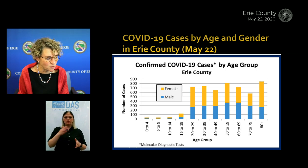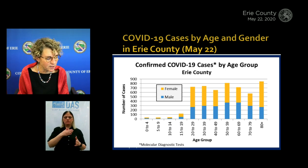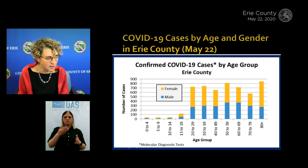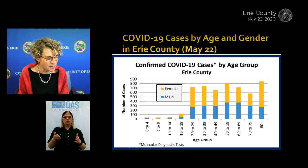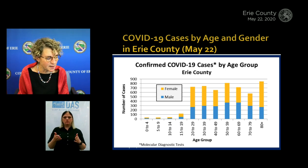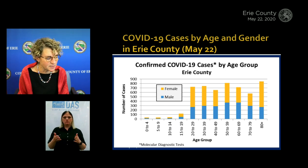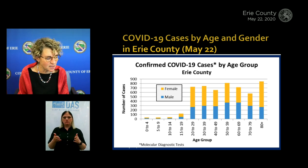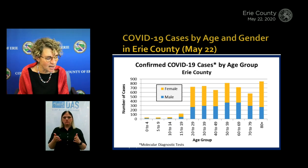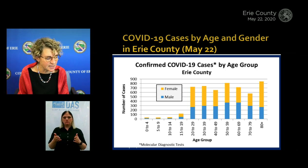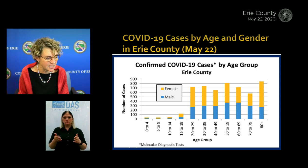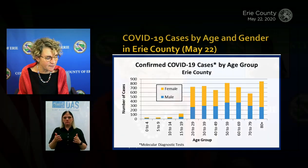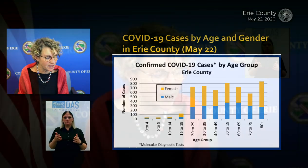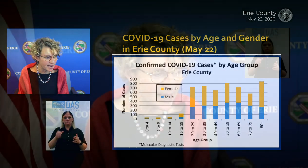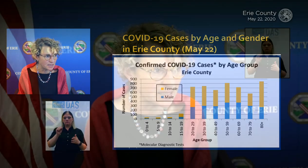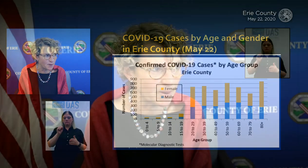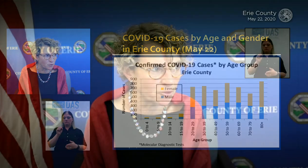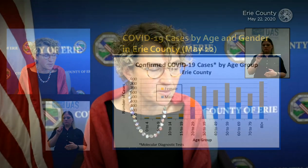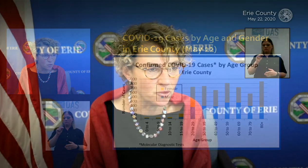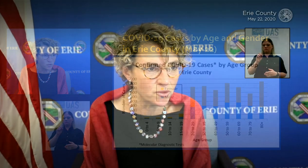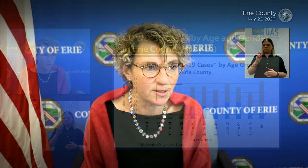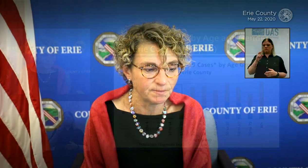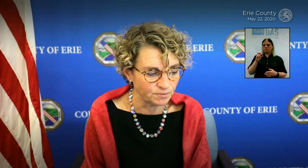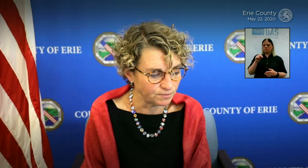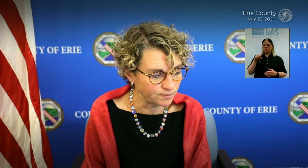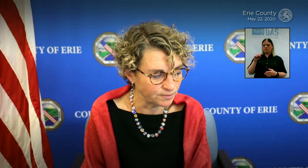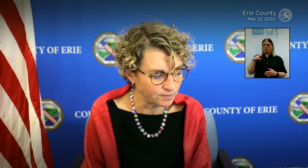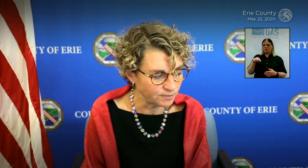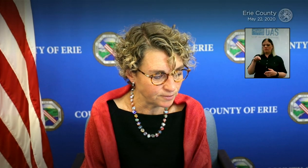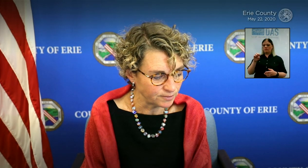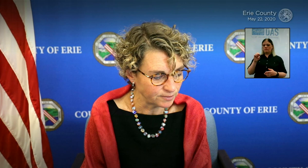is with Stephen at Spectrum News.